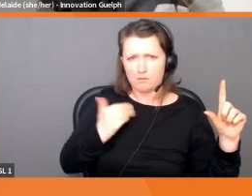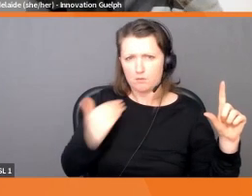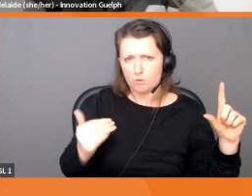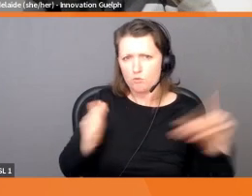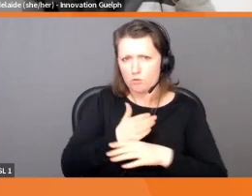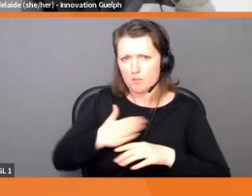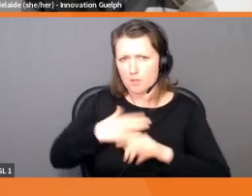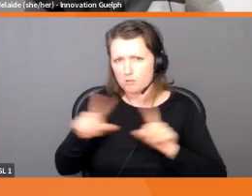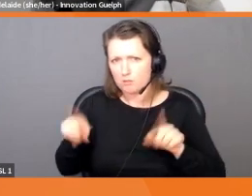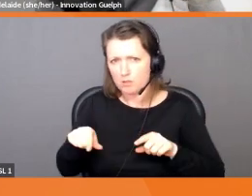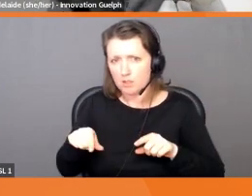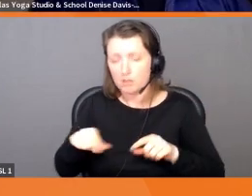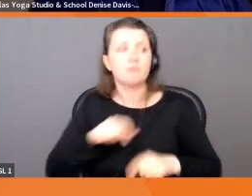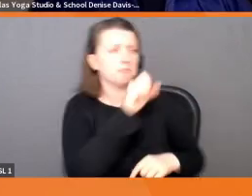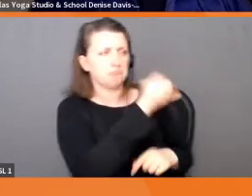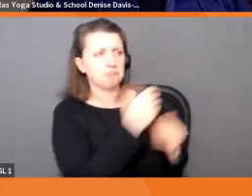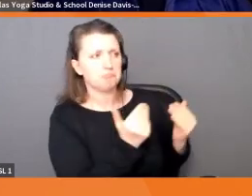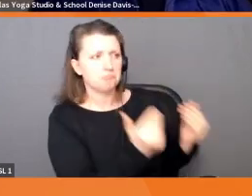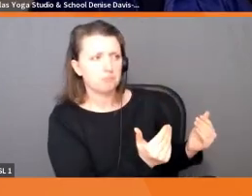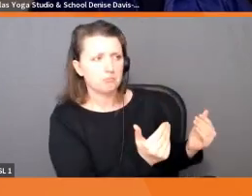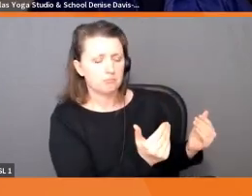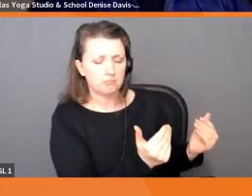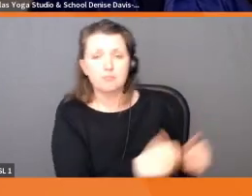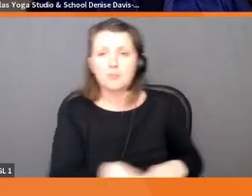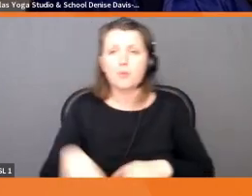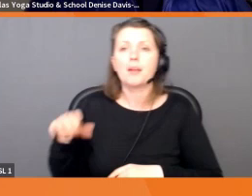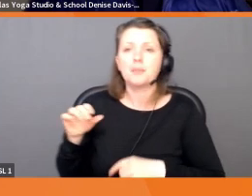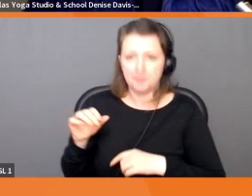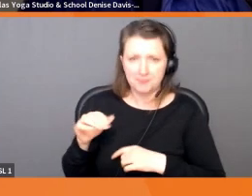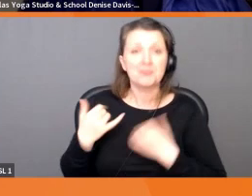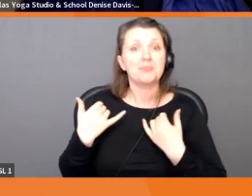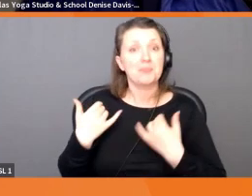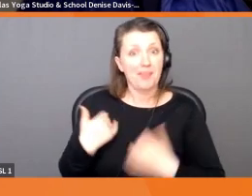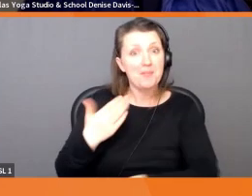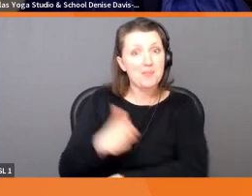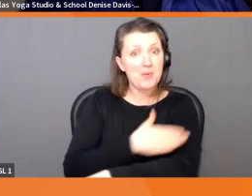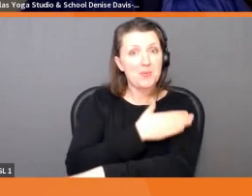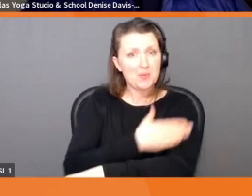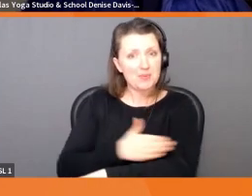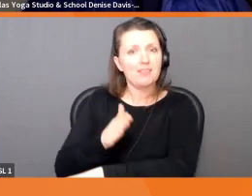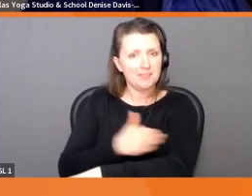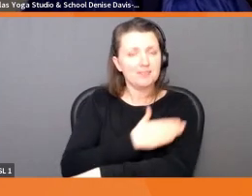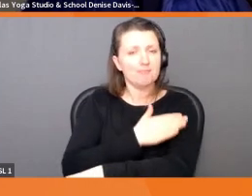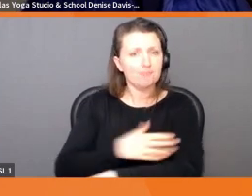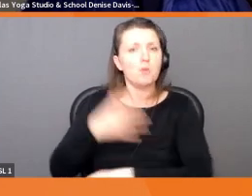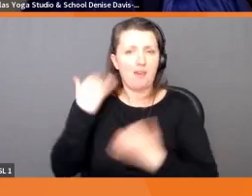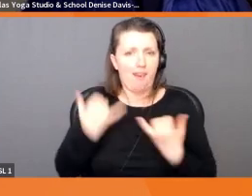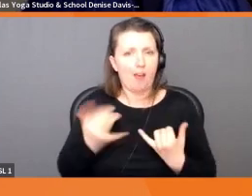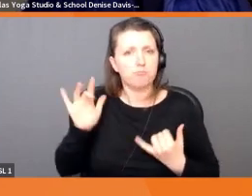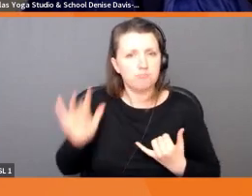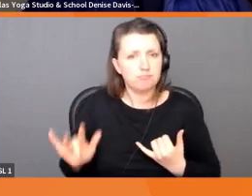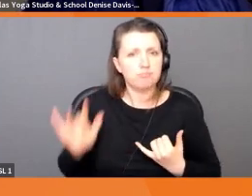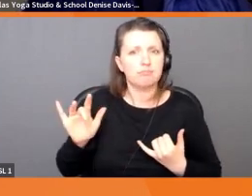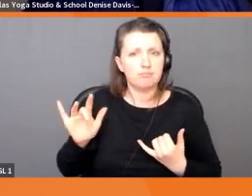ahead. All right. So I'm just gonna share a little bit of music to start, and I'll play it in the background as we're centering